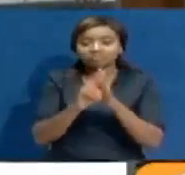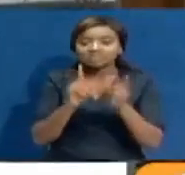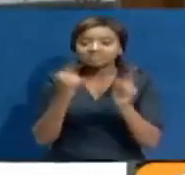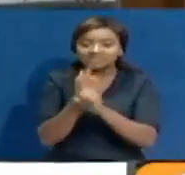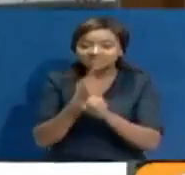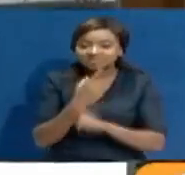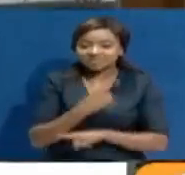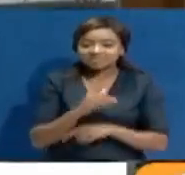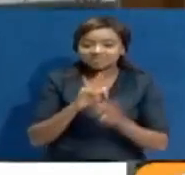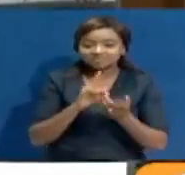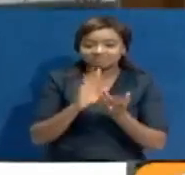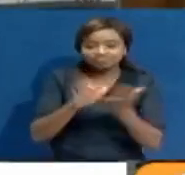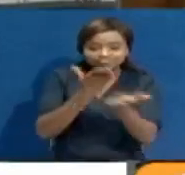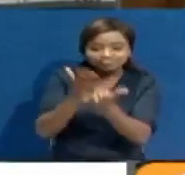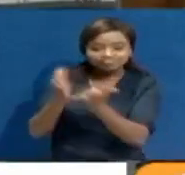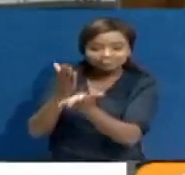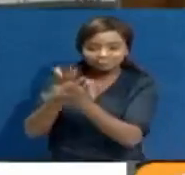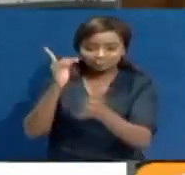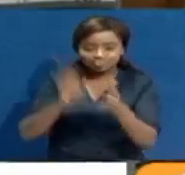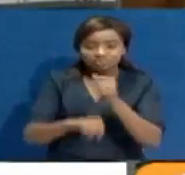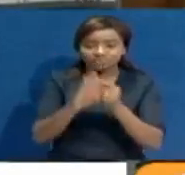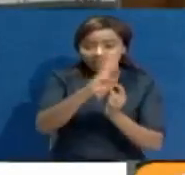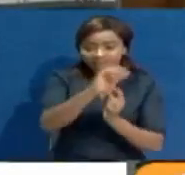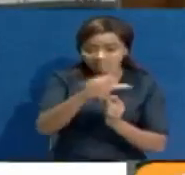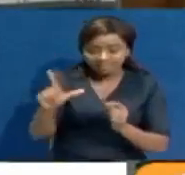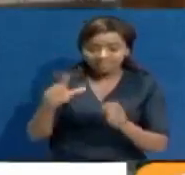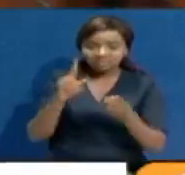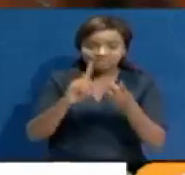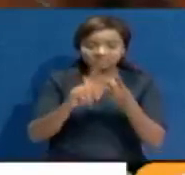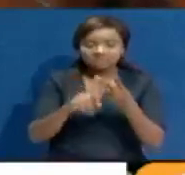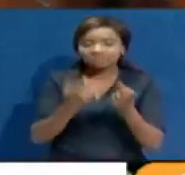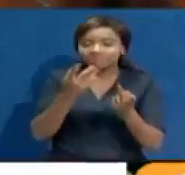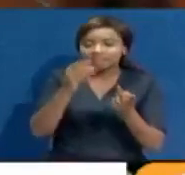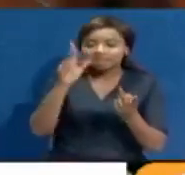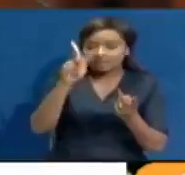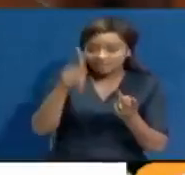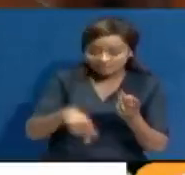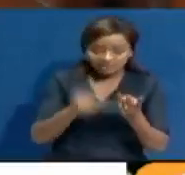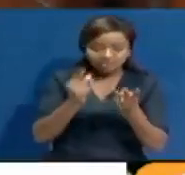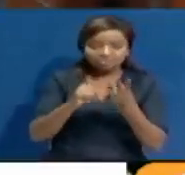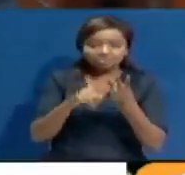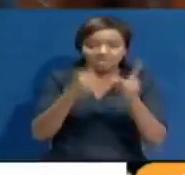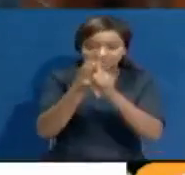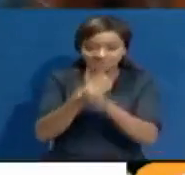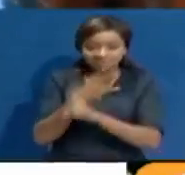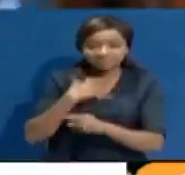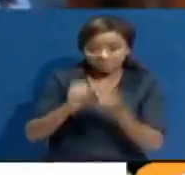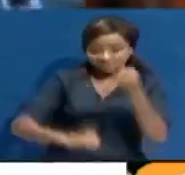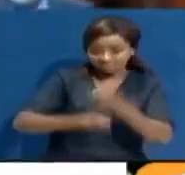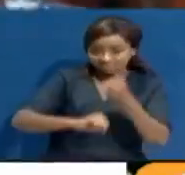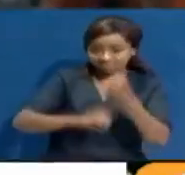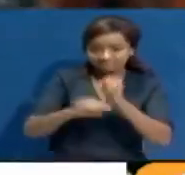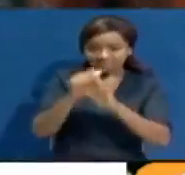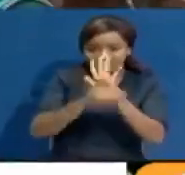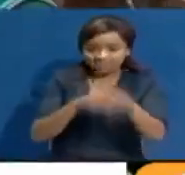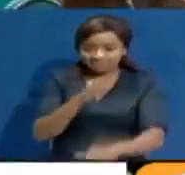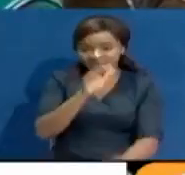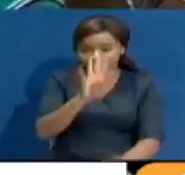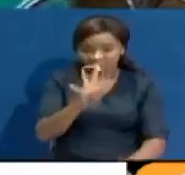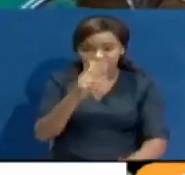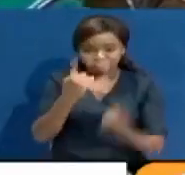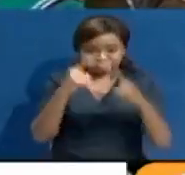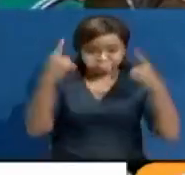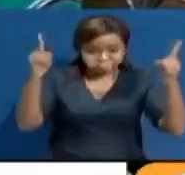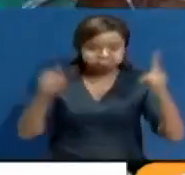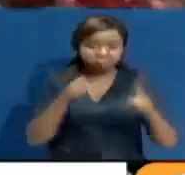bills, the renationalization of the National Carrier Kenya Airways, and those relating to boosting the success of the Big Four agenda, which